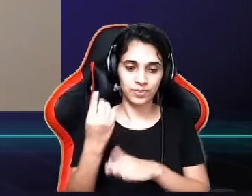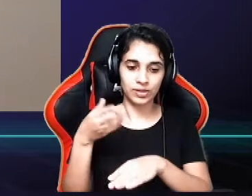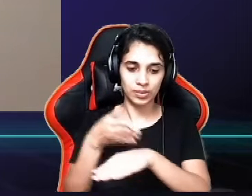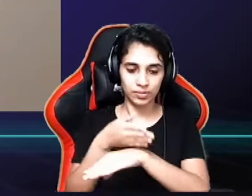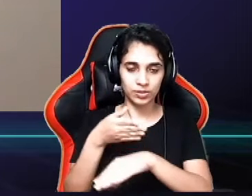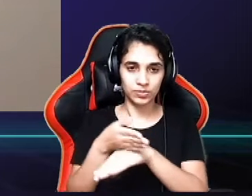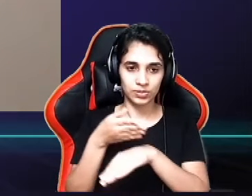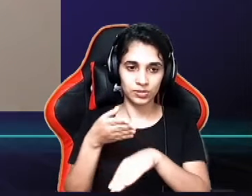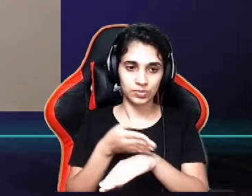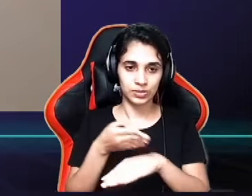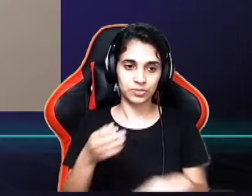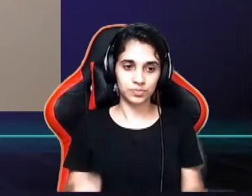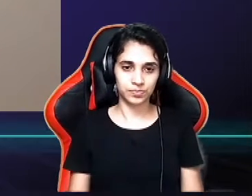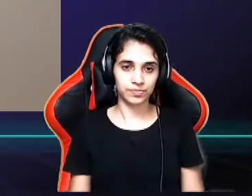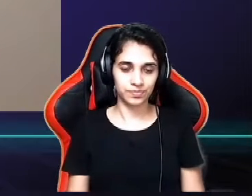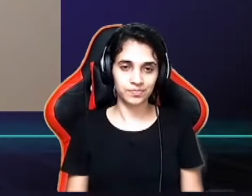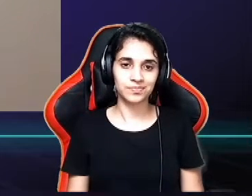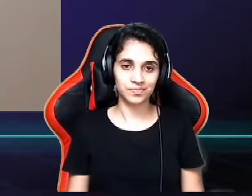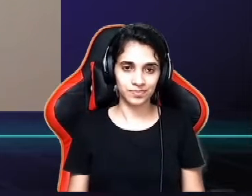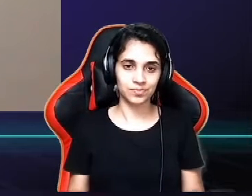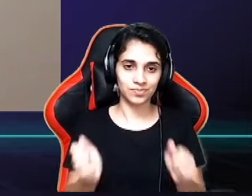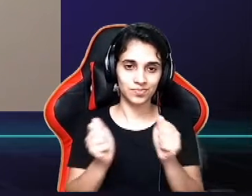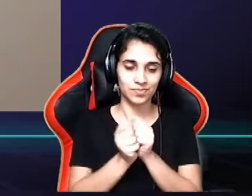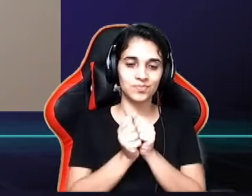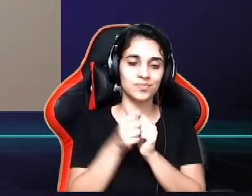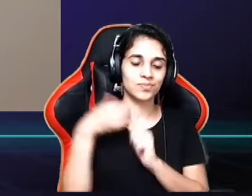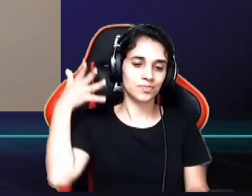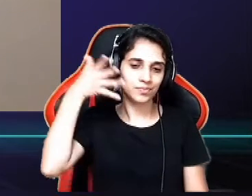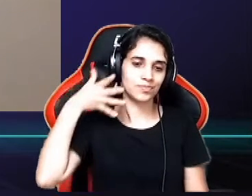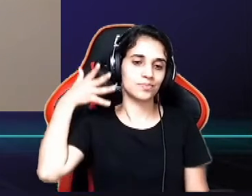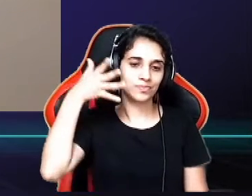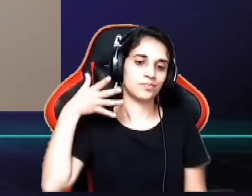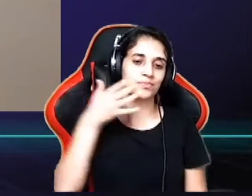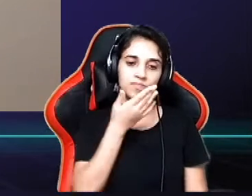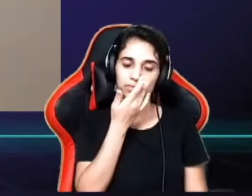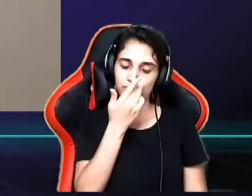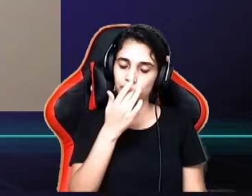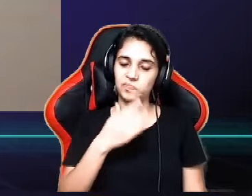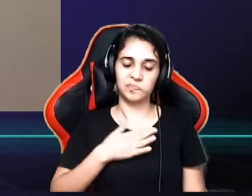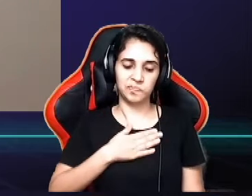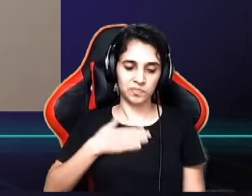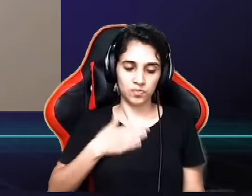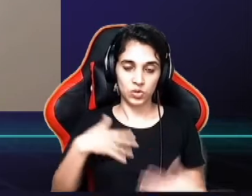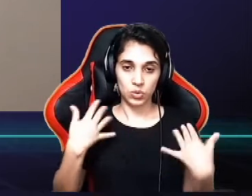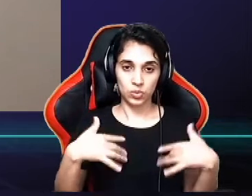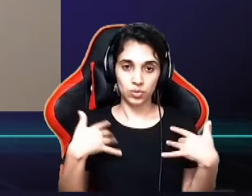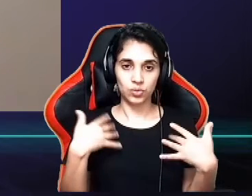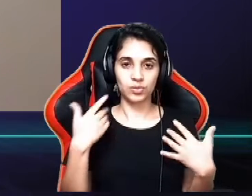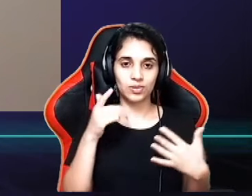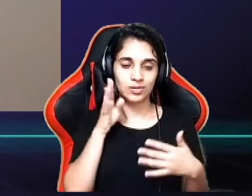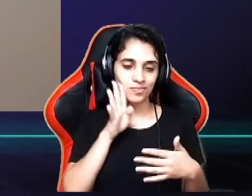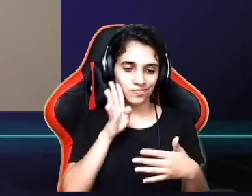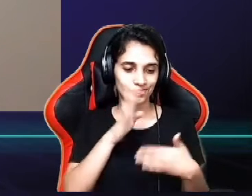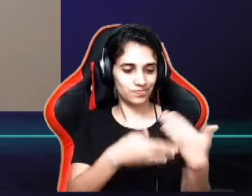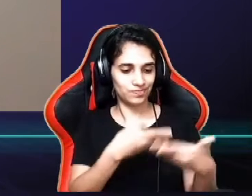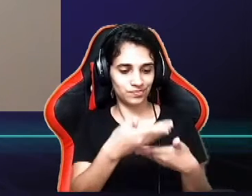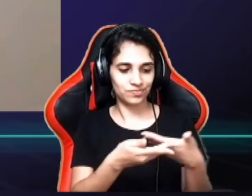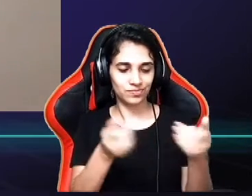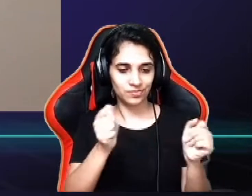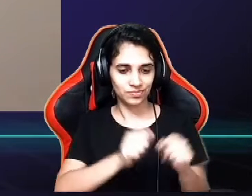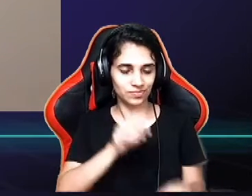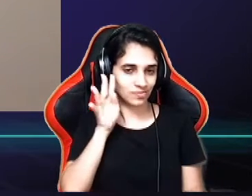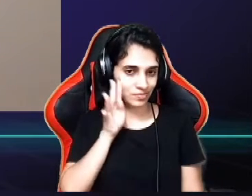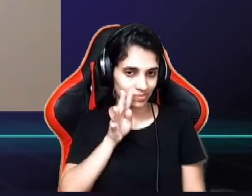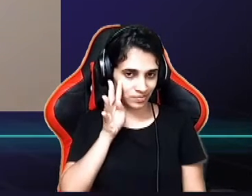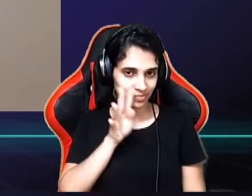past, and it's my first time here behind the curtains as one of the speakers. I'm thrilled. I'm stoked. Lots of things